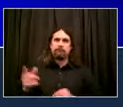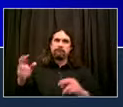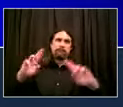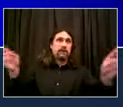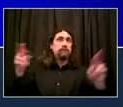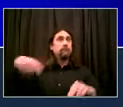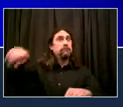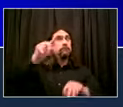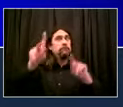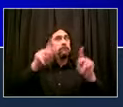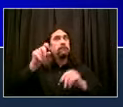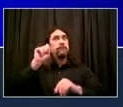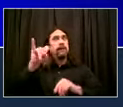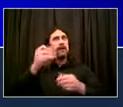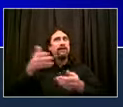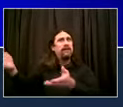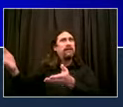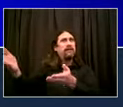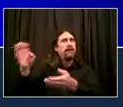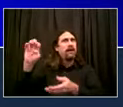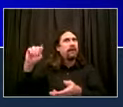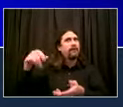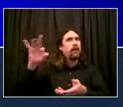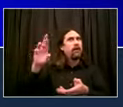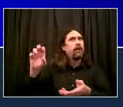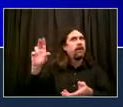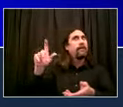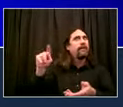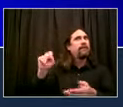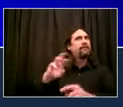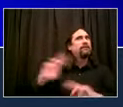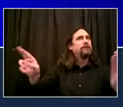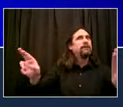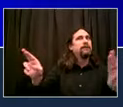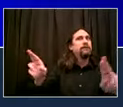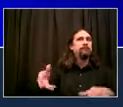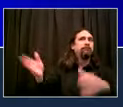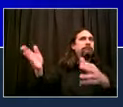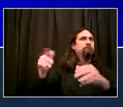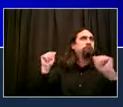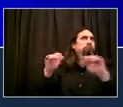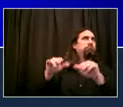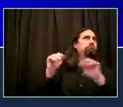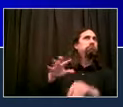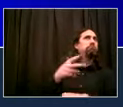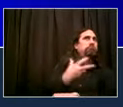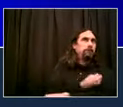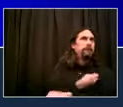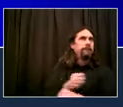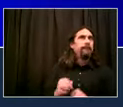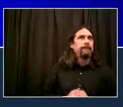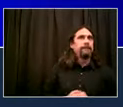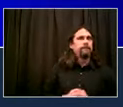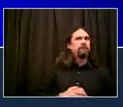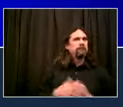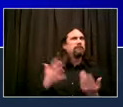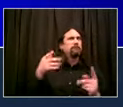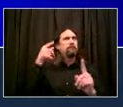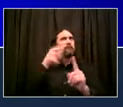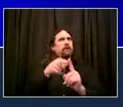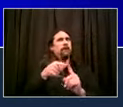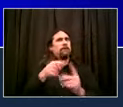how we're going to defeat the coronavirus, with lots and lots of locations at the grassroots. And more, we can reach all over the